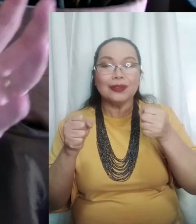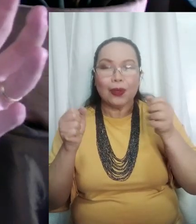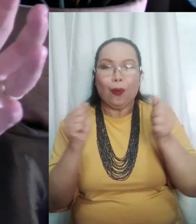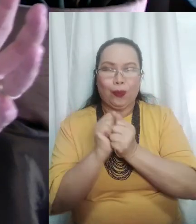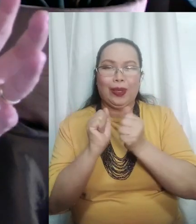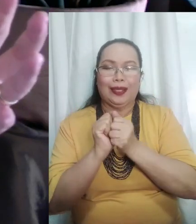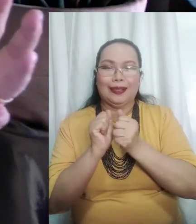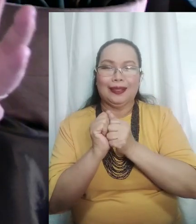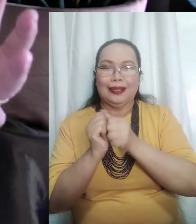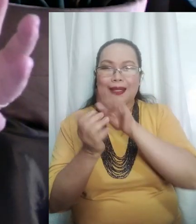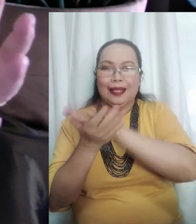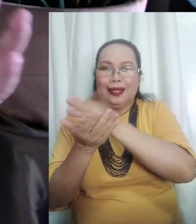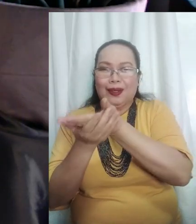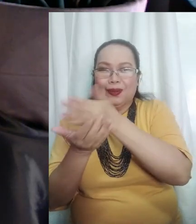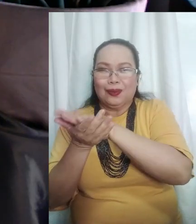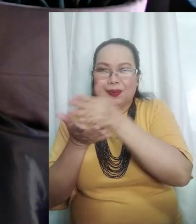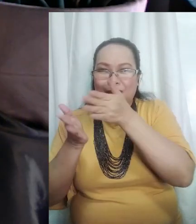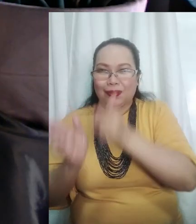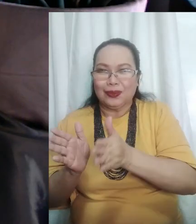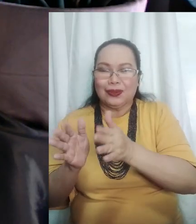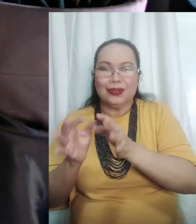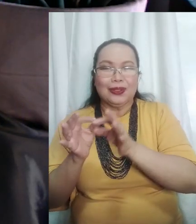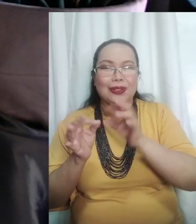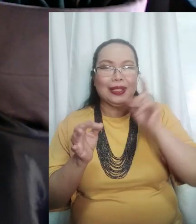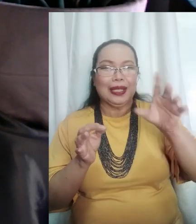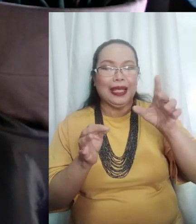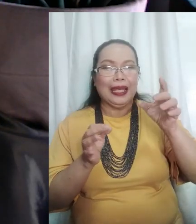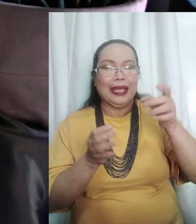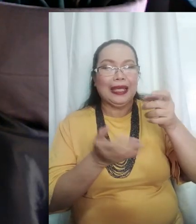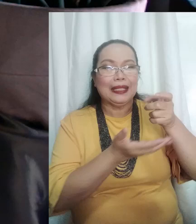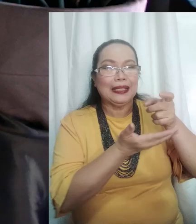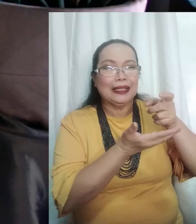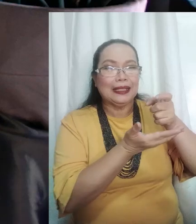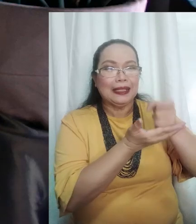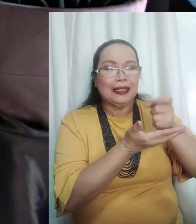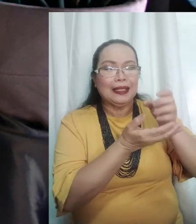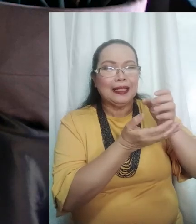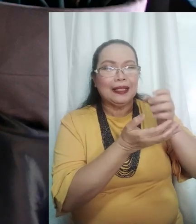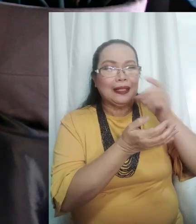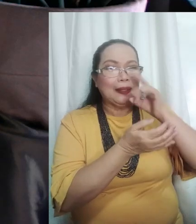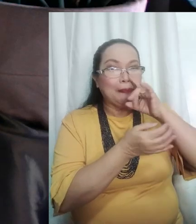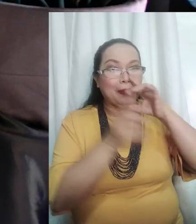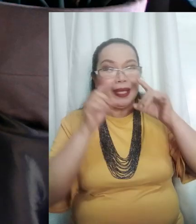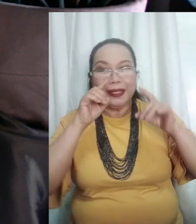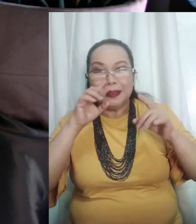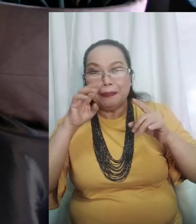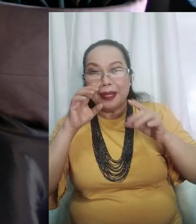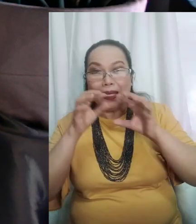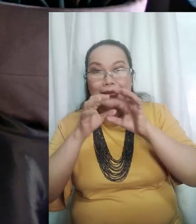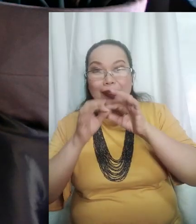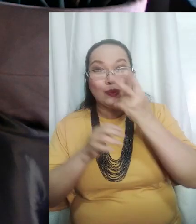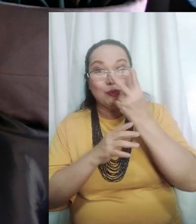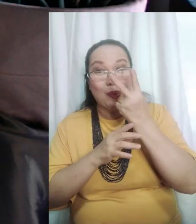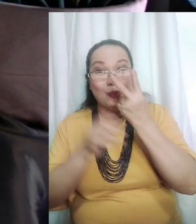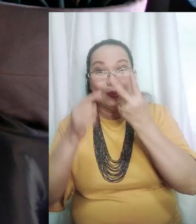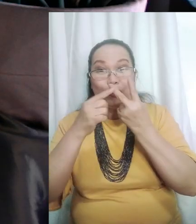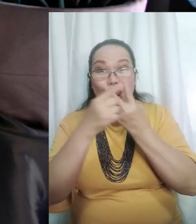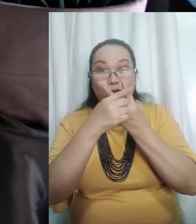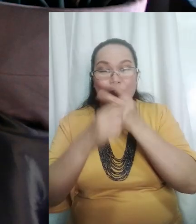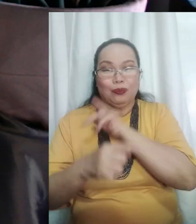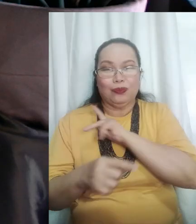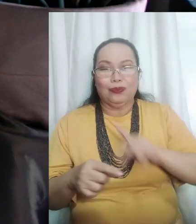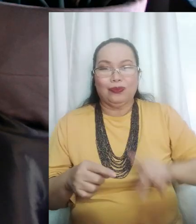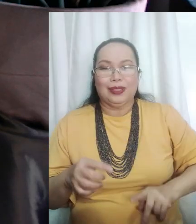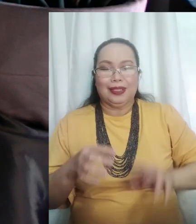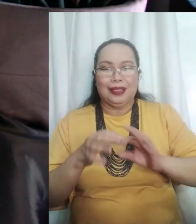into the imprisonment. And so Joseph's spiritual gift to interpret dreams came in